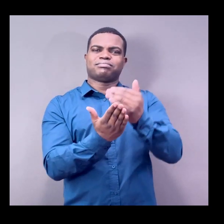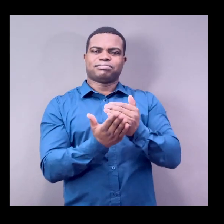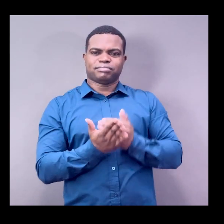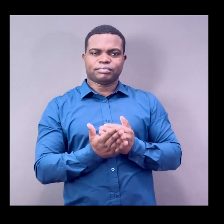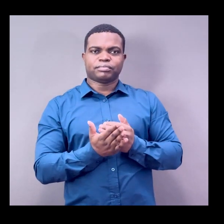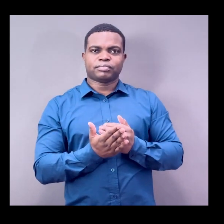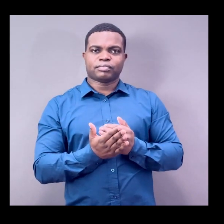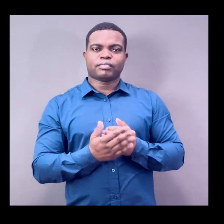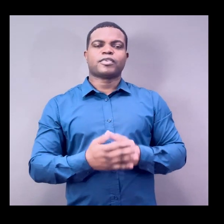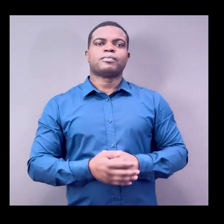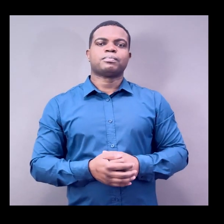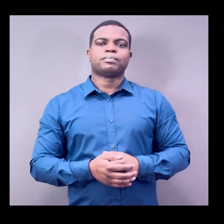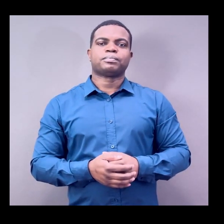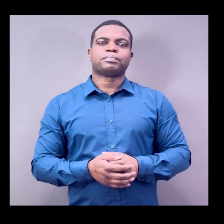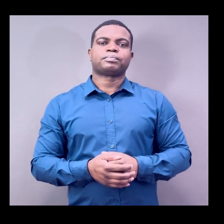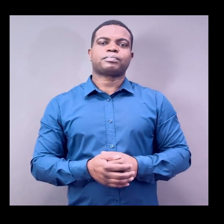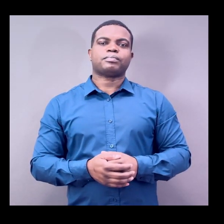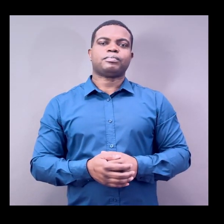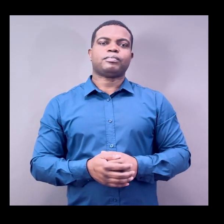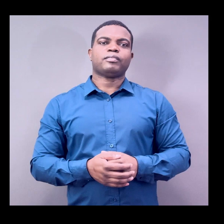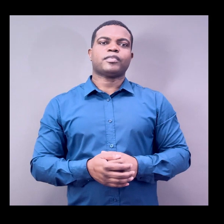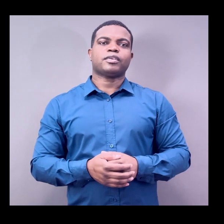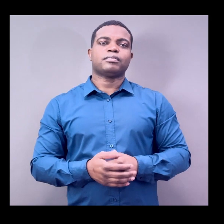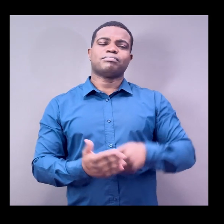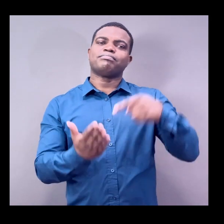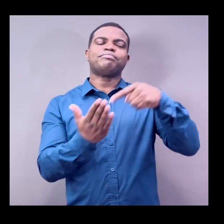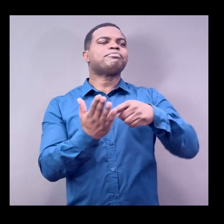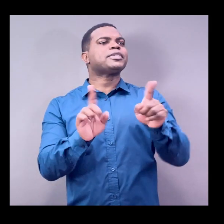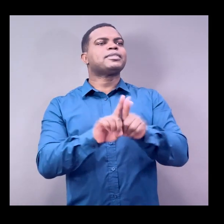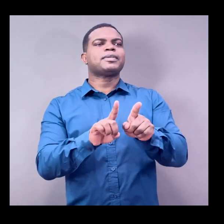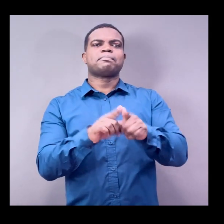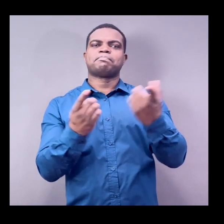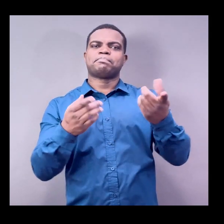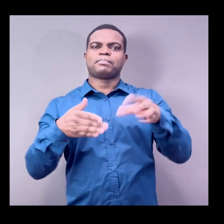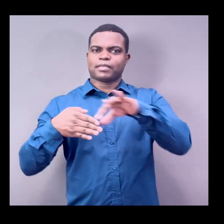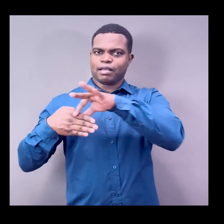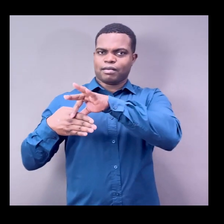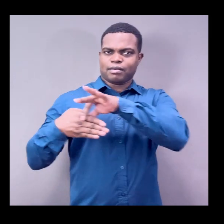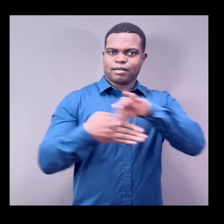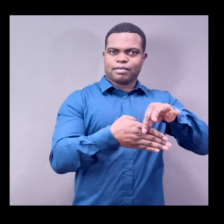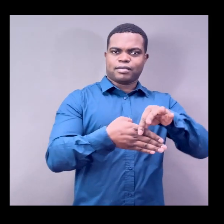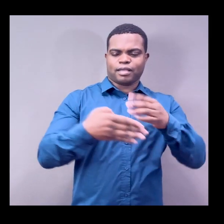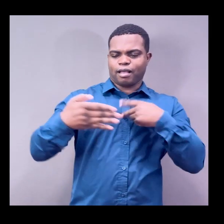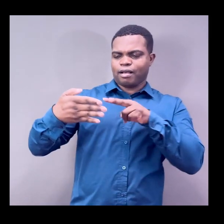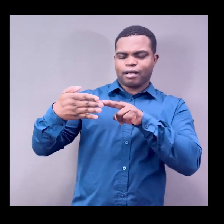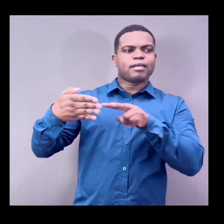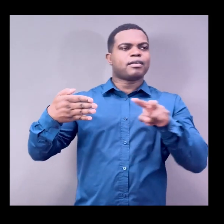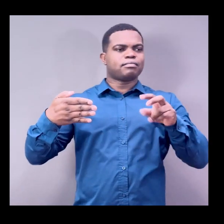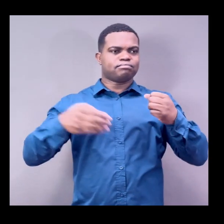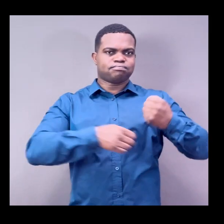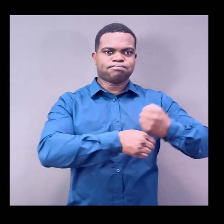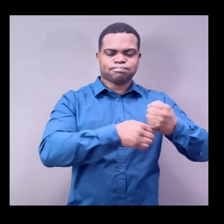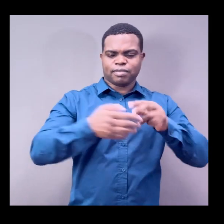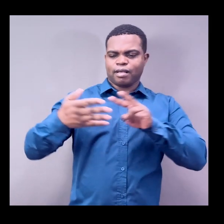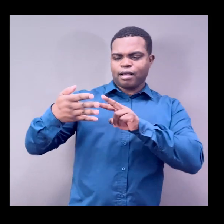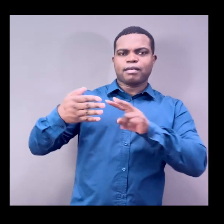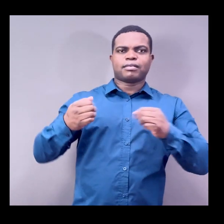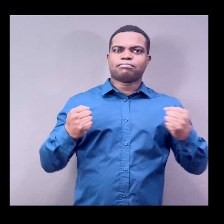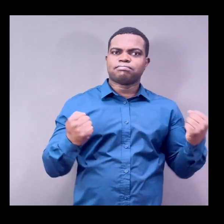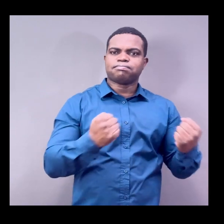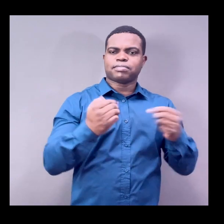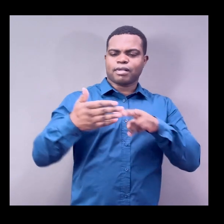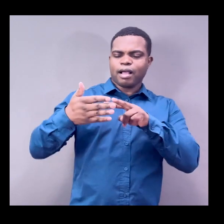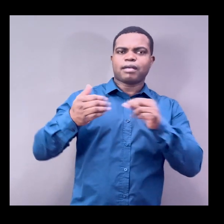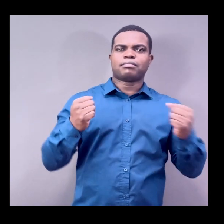implementing these activities, you have a document that is guiding you. So let's see how you can structure